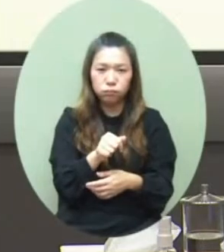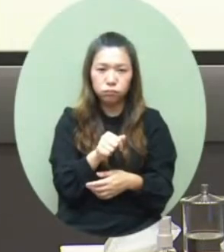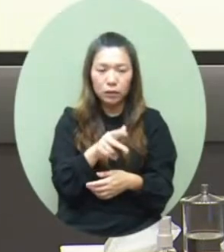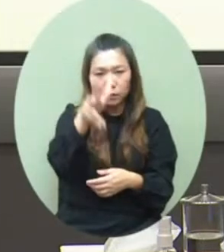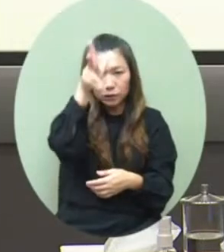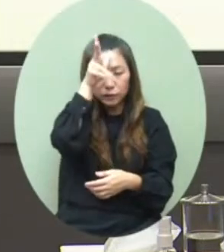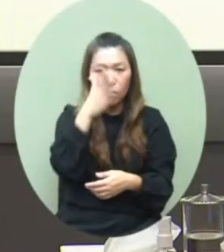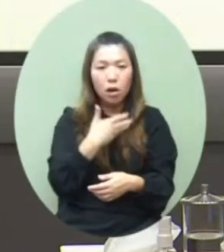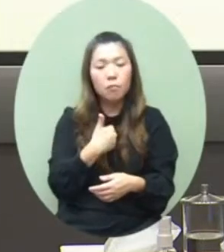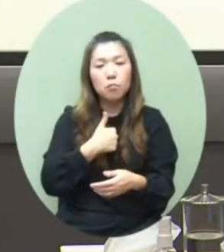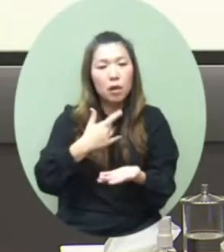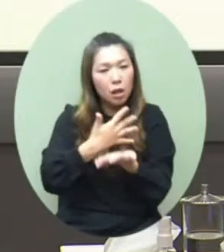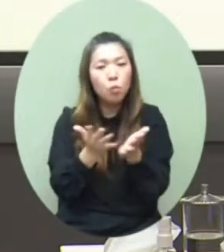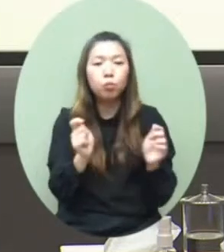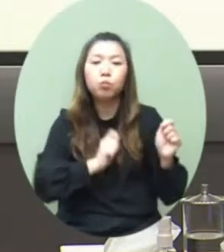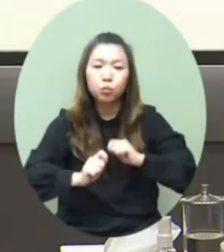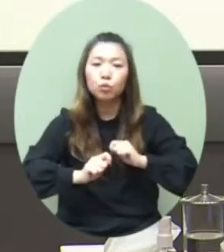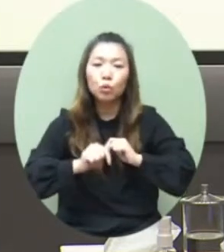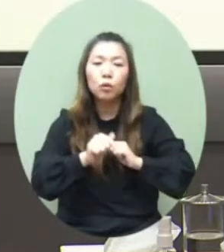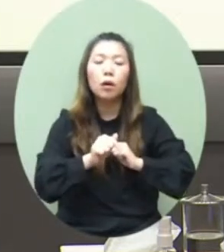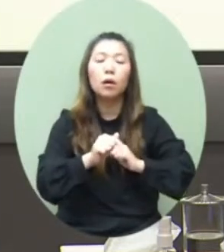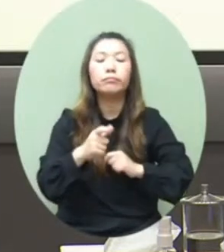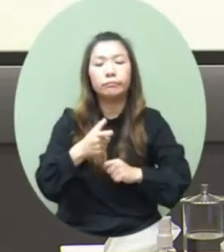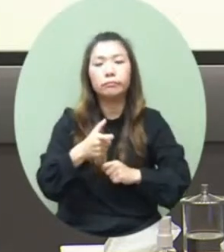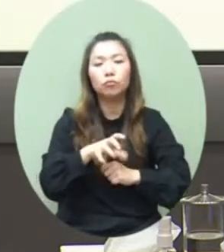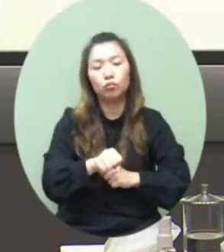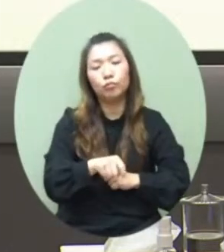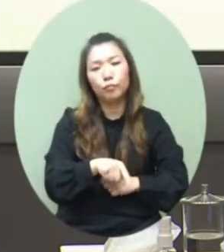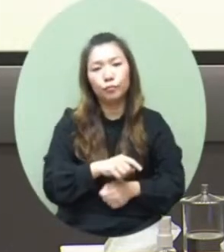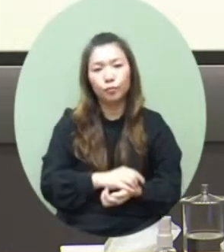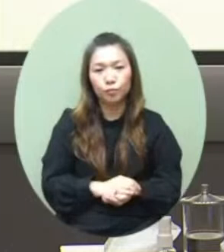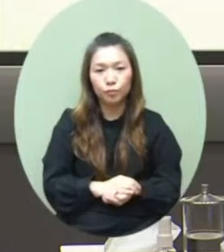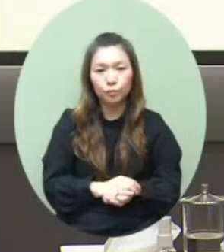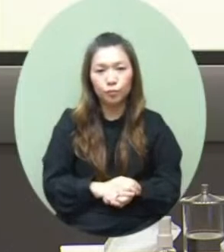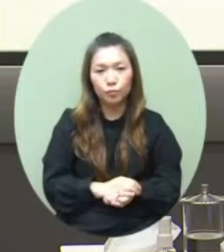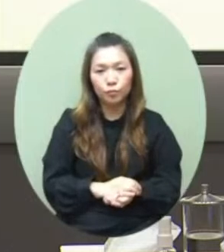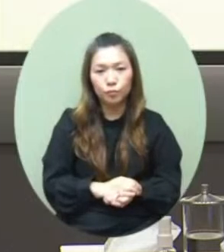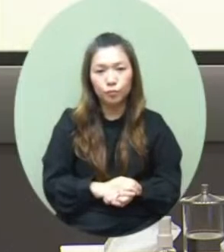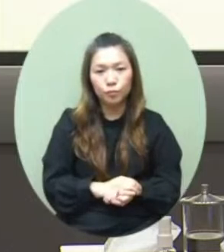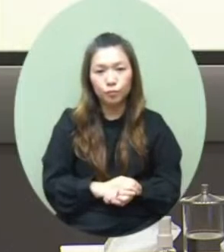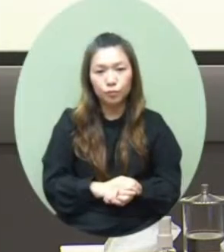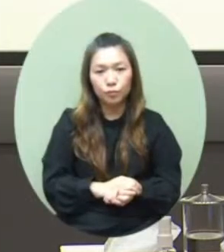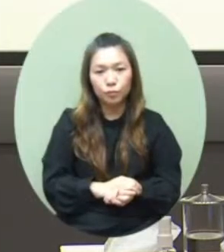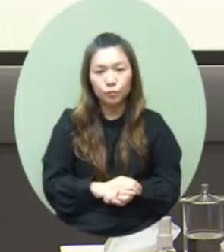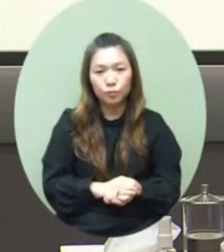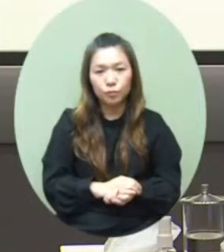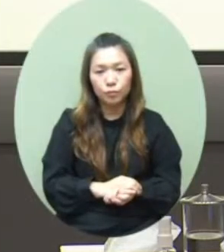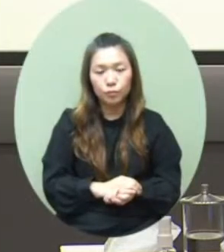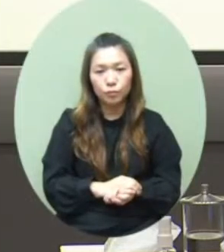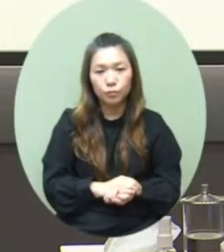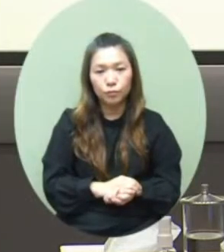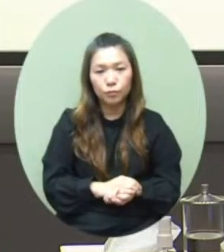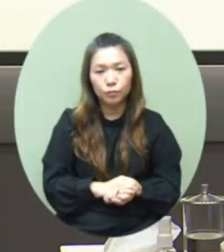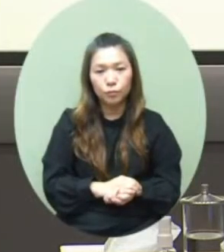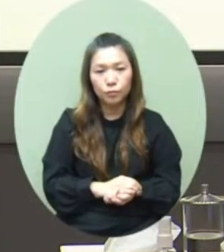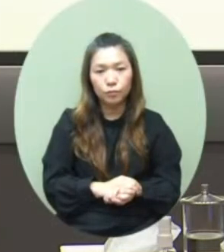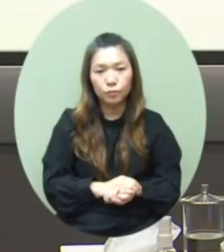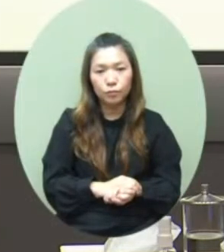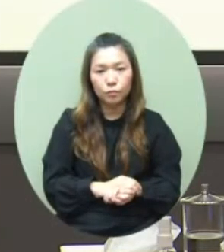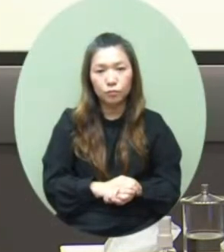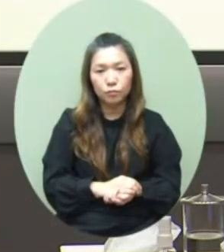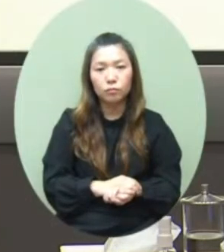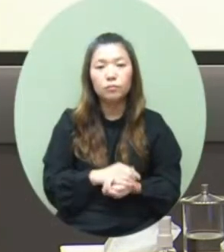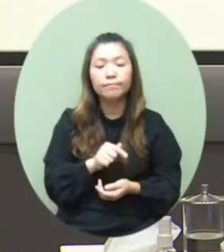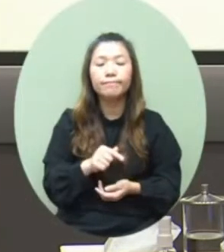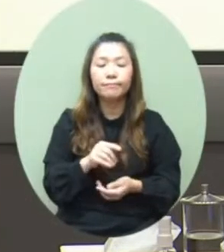large-scale activities such as Gourmet Marketplace, we need to set aside funding for the purpose of paying for